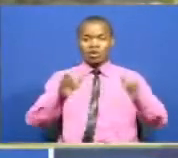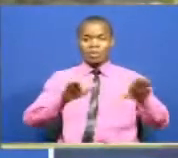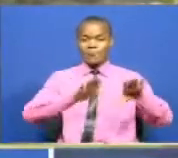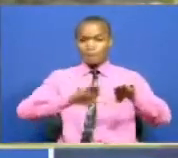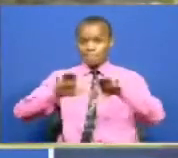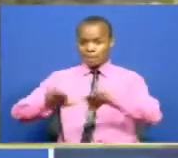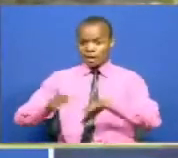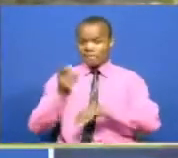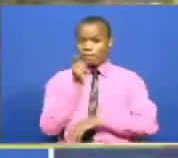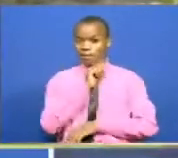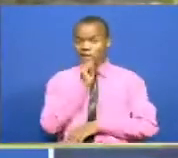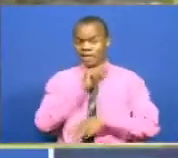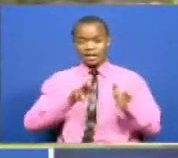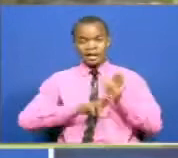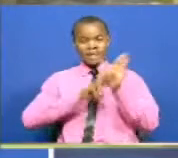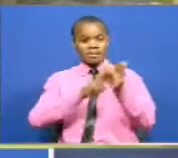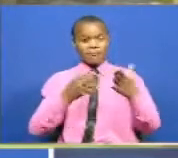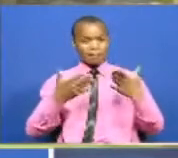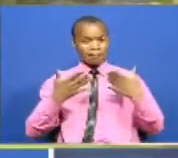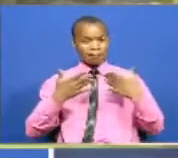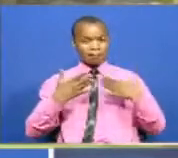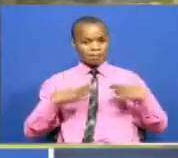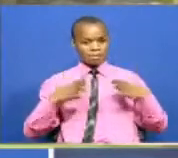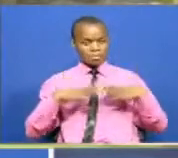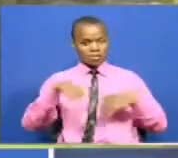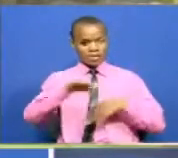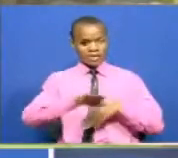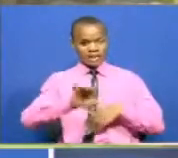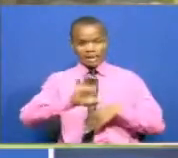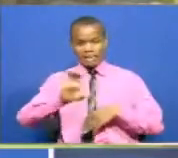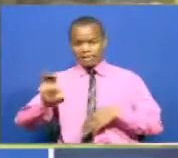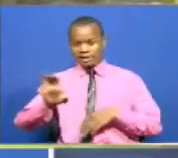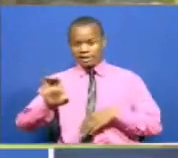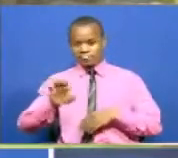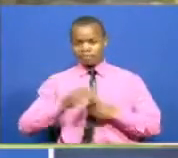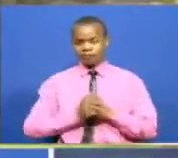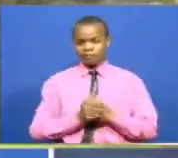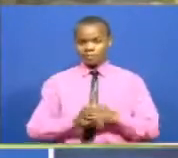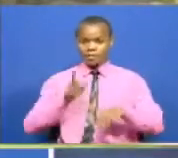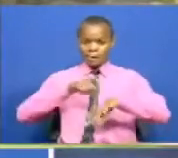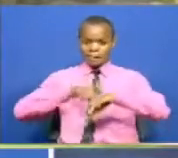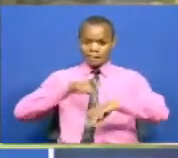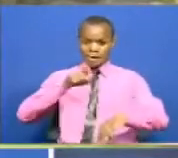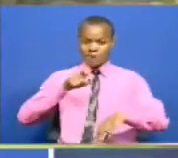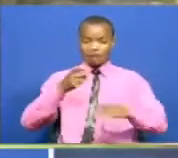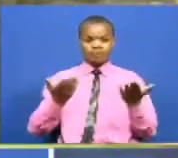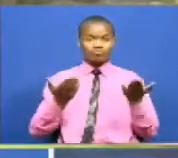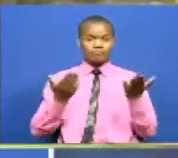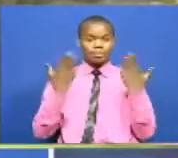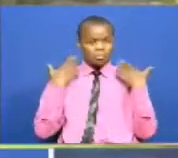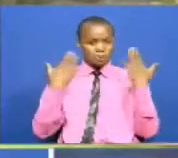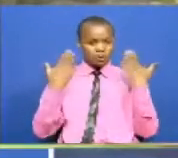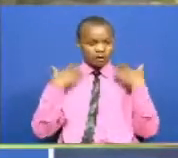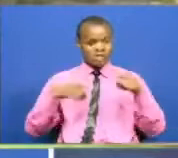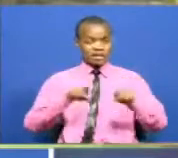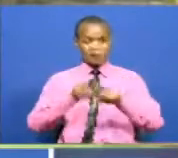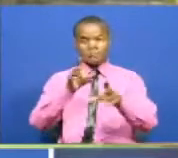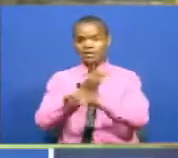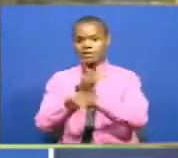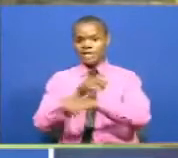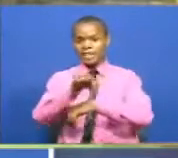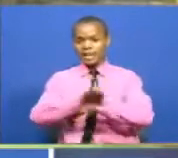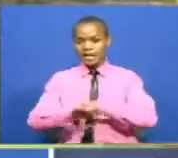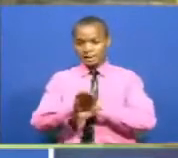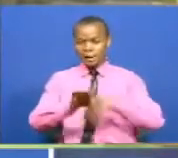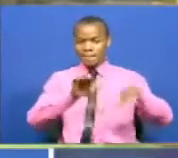miraa kwa niaba ya watu wangu wa Eastern, wa Tarakanithi, wa Meru, wa Embu na kukote kule soko hiyo,